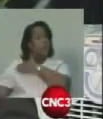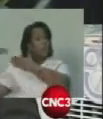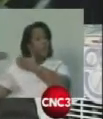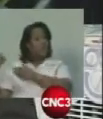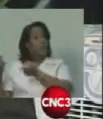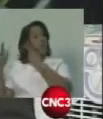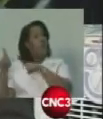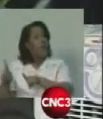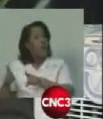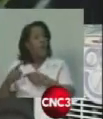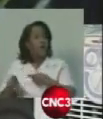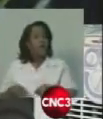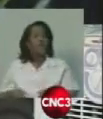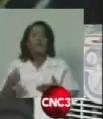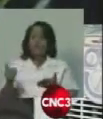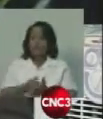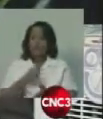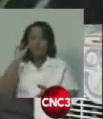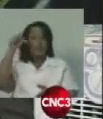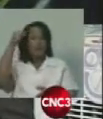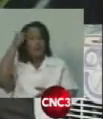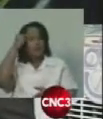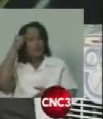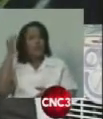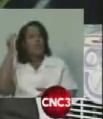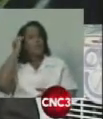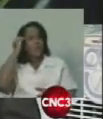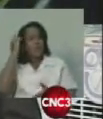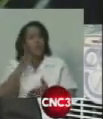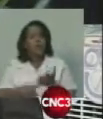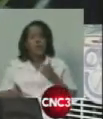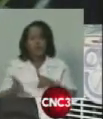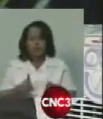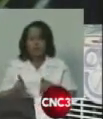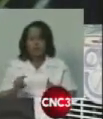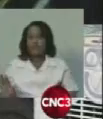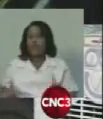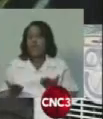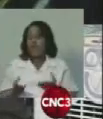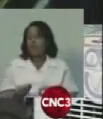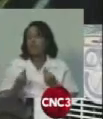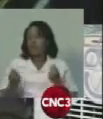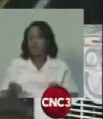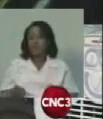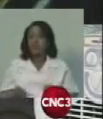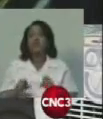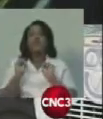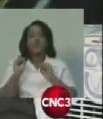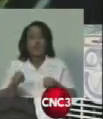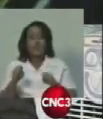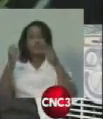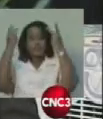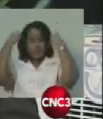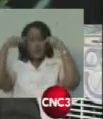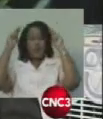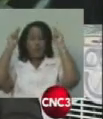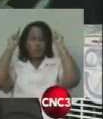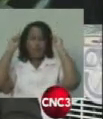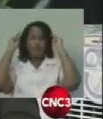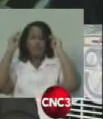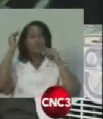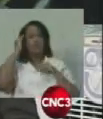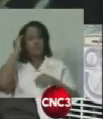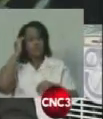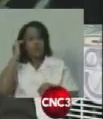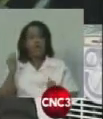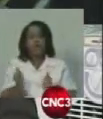a lot of projects, but in a very conservative way. The prime minister saying that it is a platform for growth, and that following this budget,